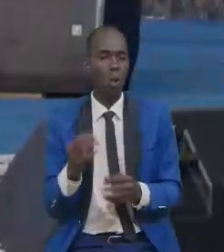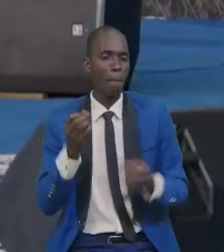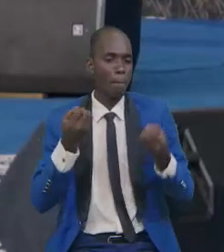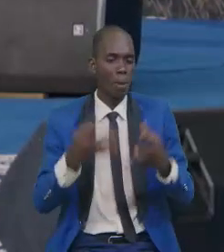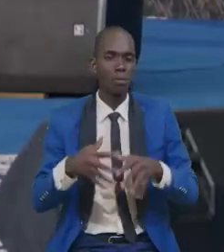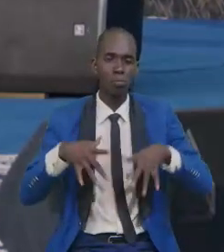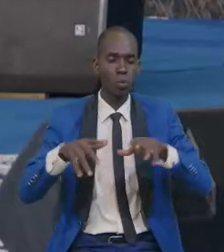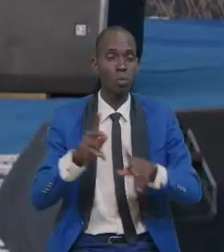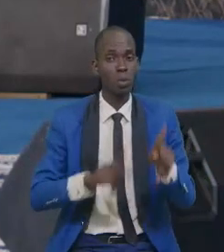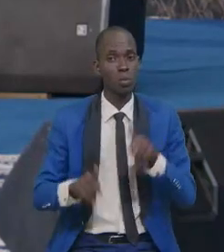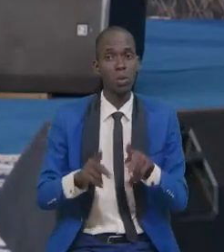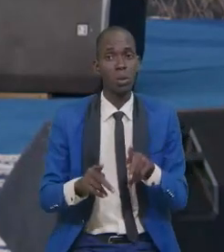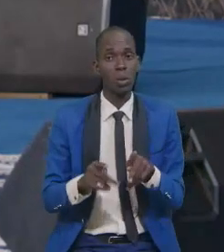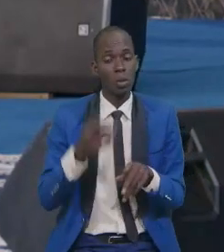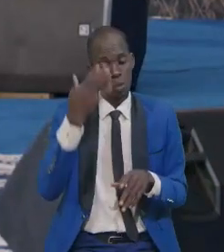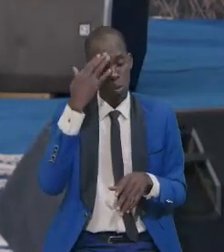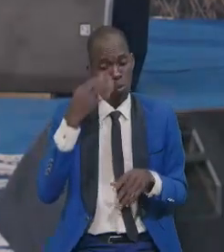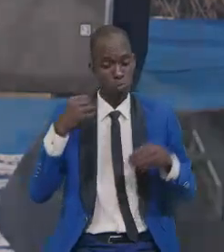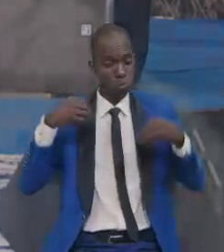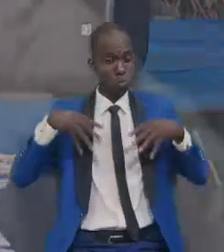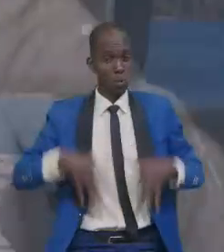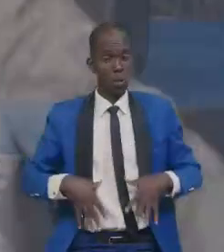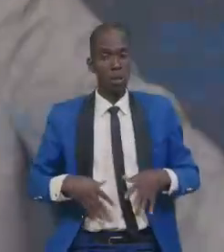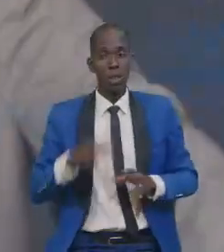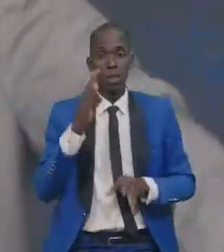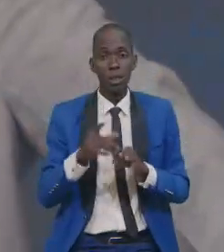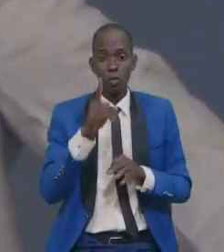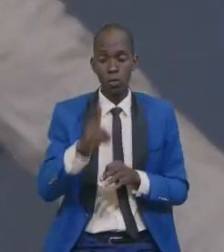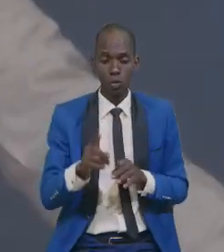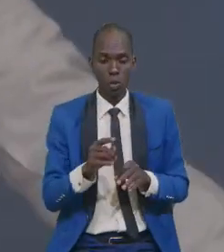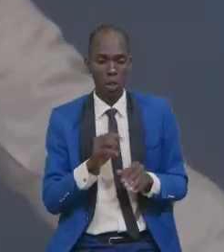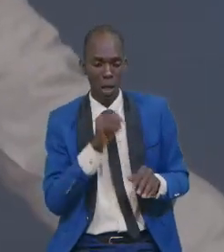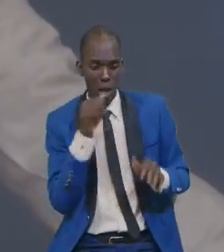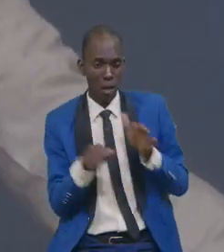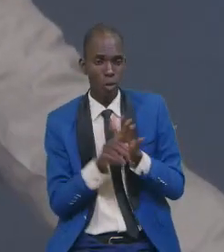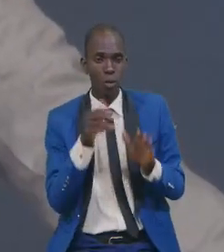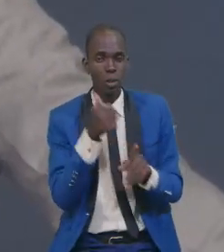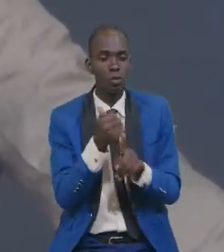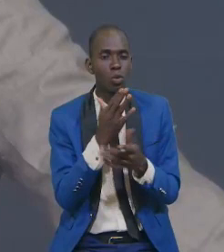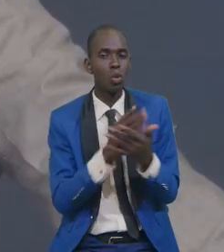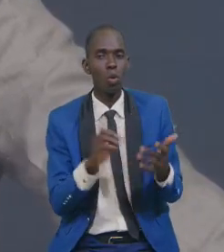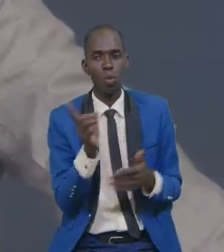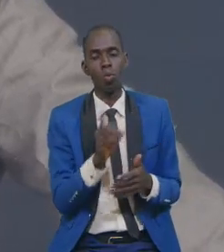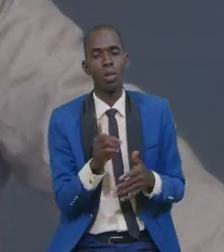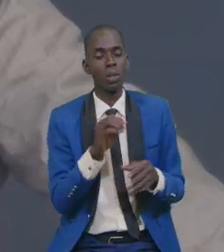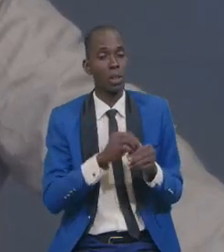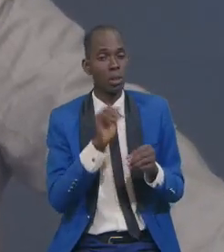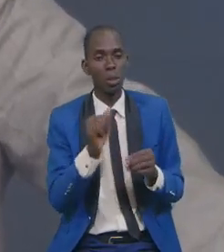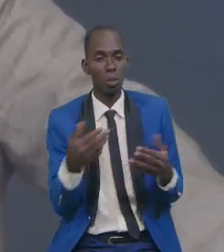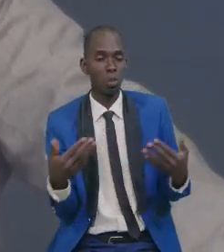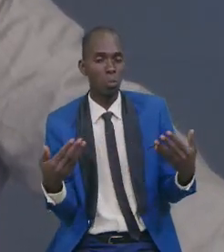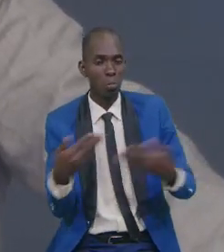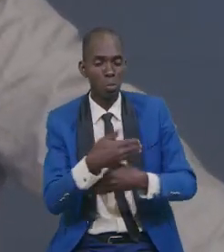discouragement. If you don't do something, lock up yourself, you will say what you shouldn't have said. You will